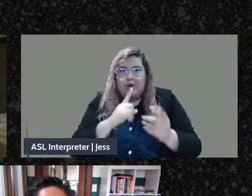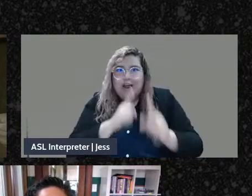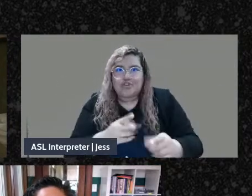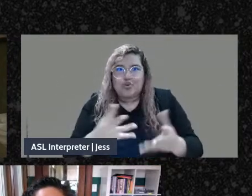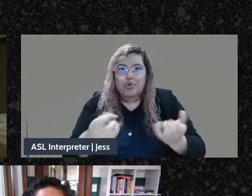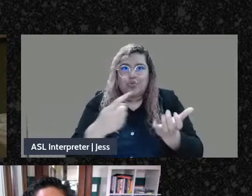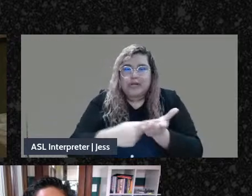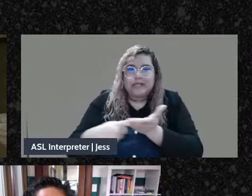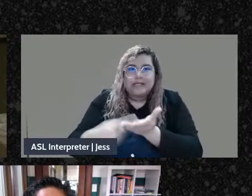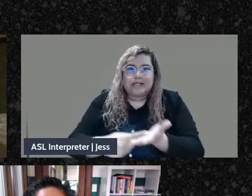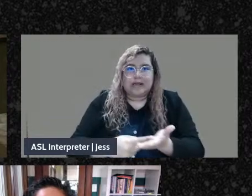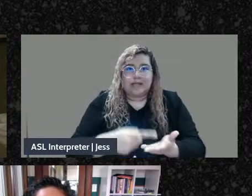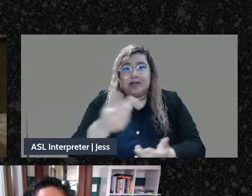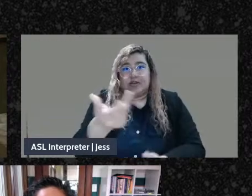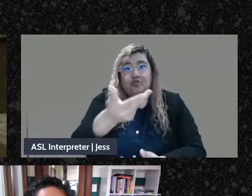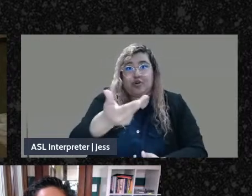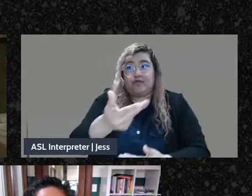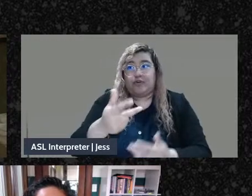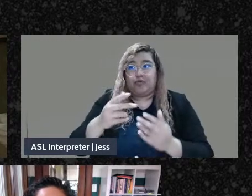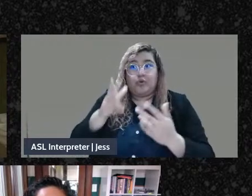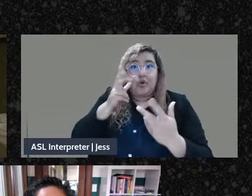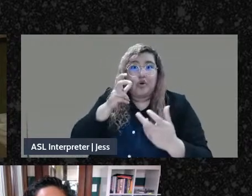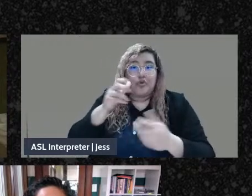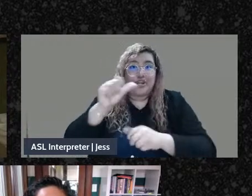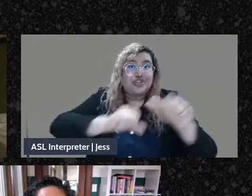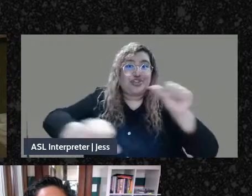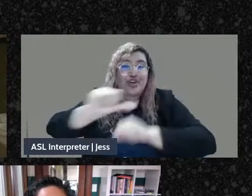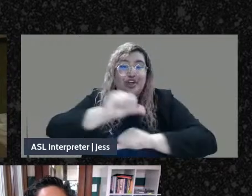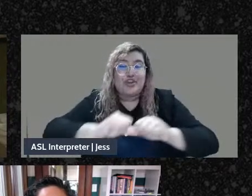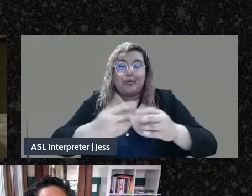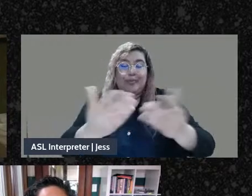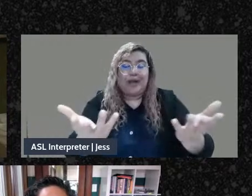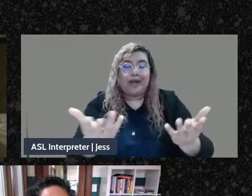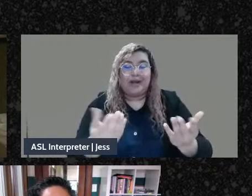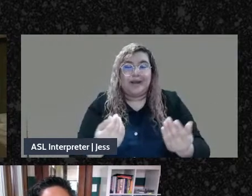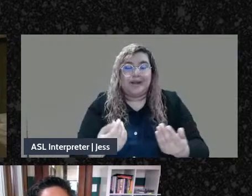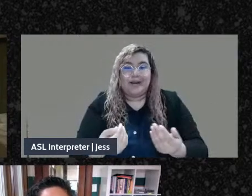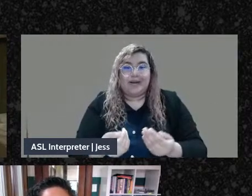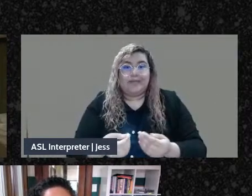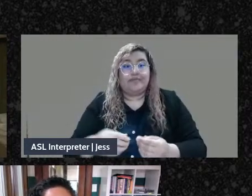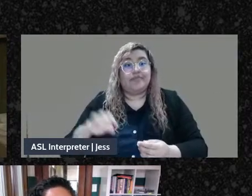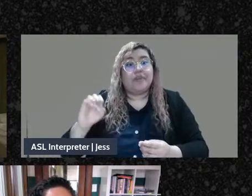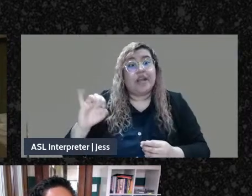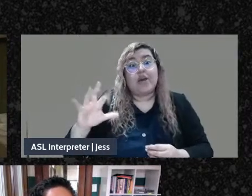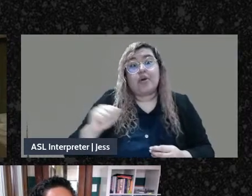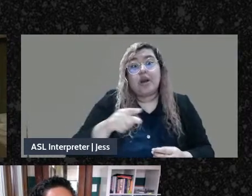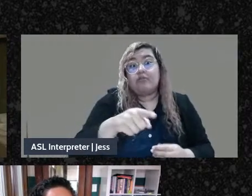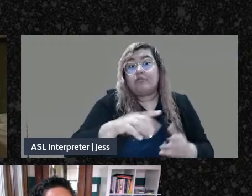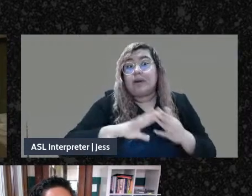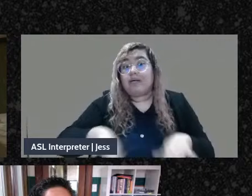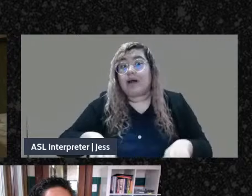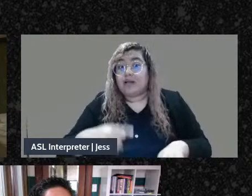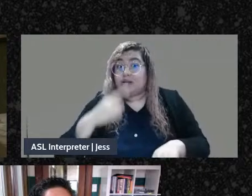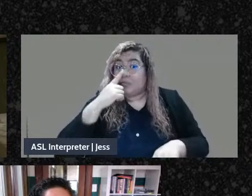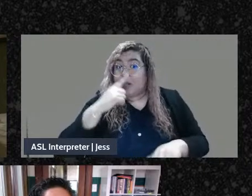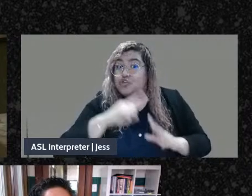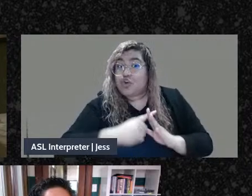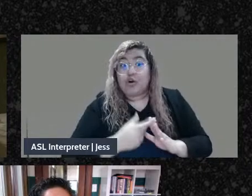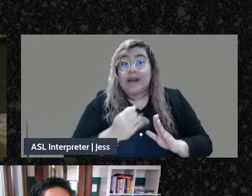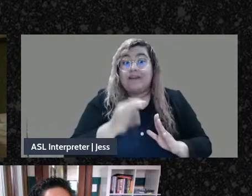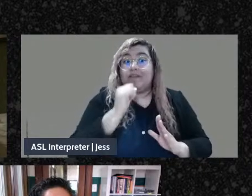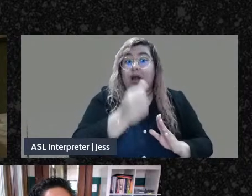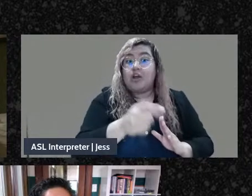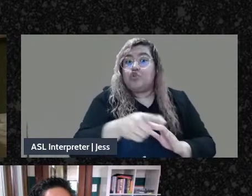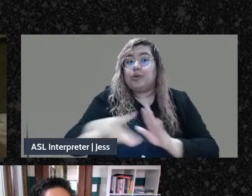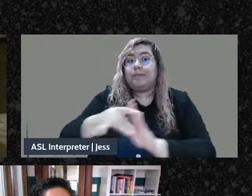And I'm just, let's see, any of you can start, even though I know it's sometimes nice when someone calls on someone. But I mean, Erica, we haven't heard from you in a while, so if you're willing to start, that's great. But if you want someone else to start,